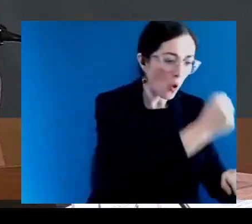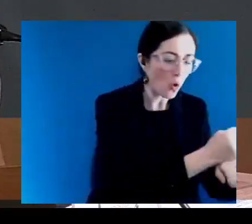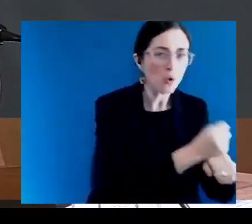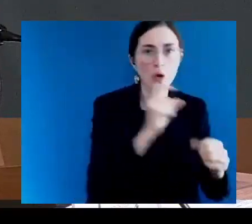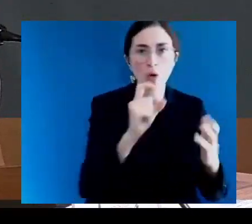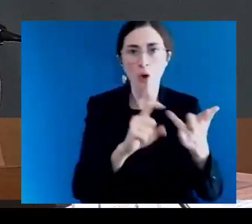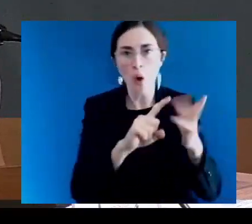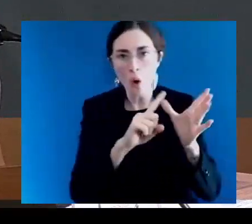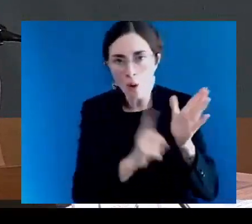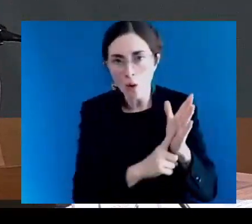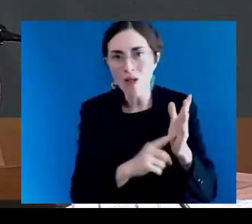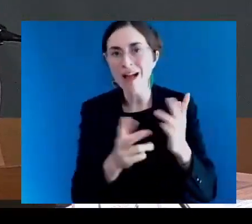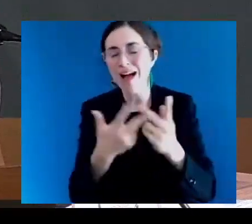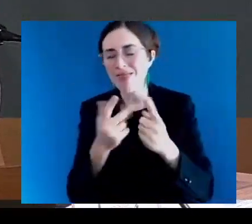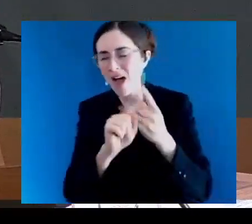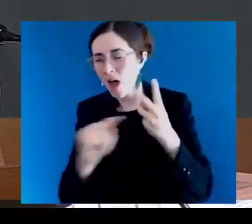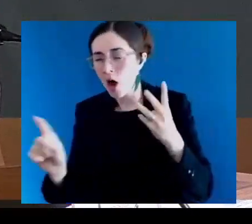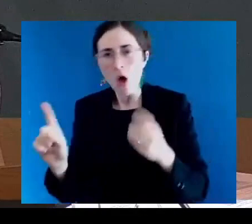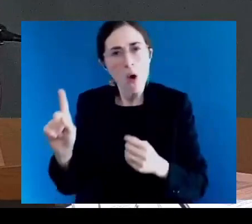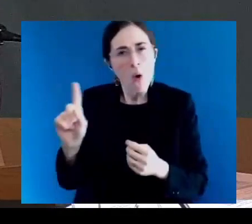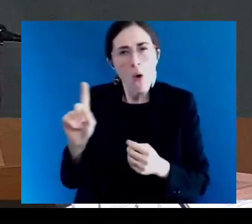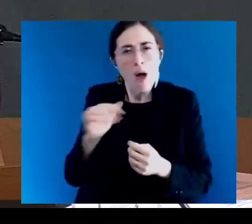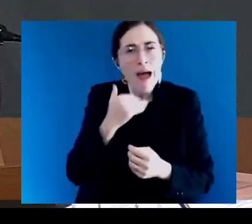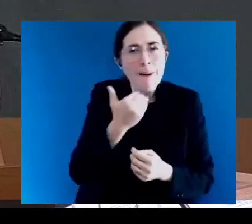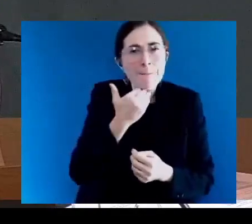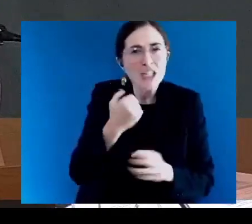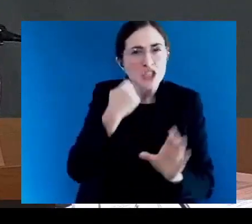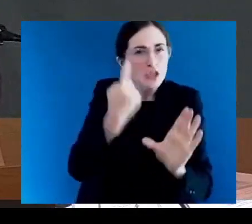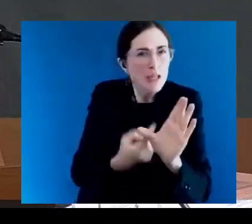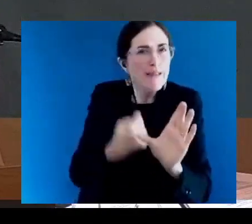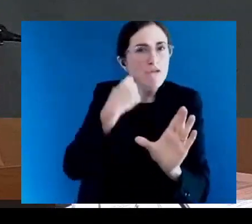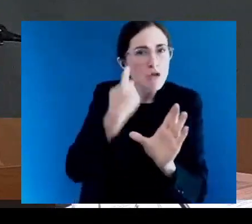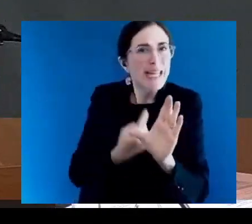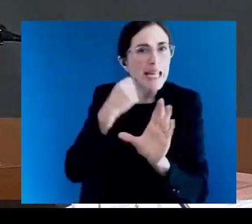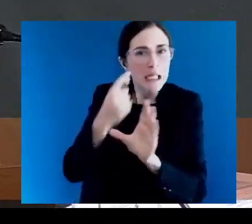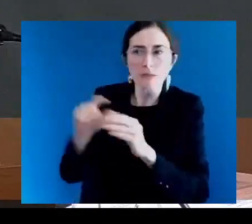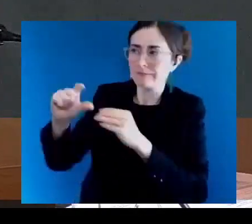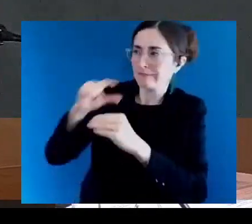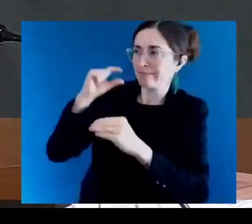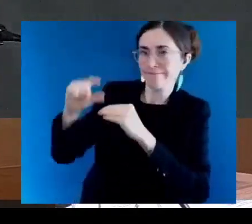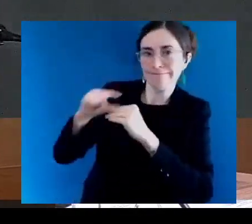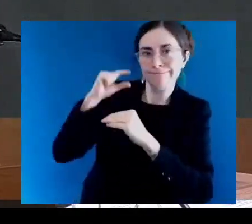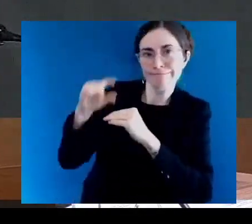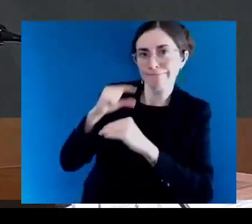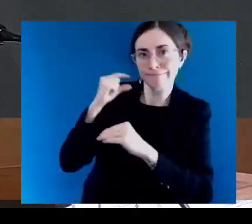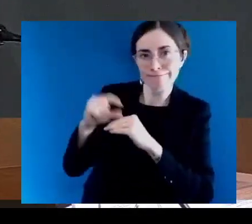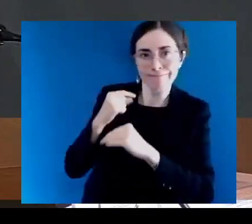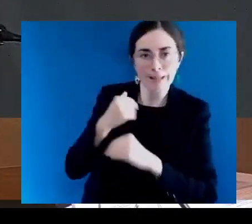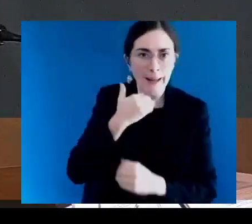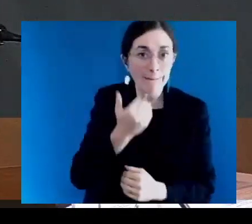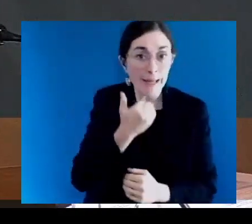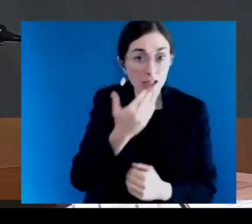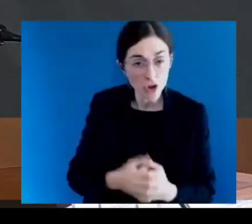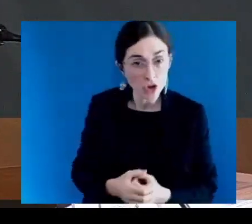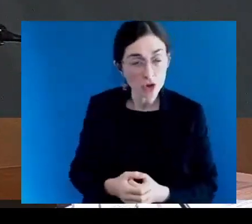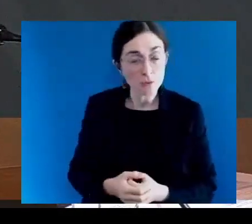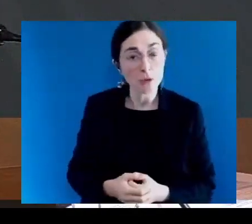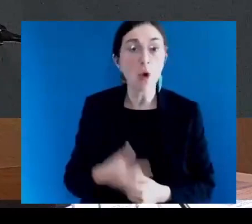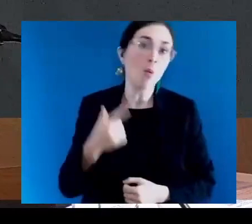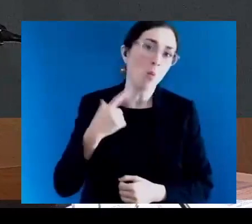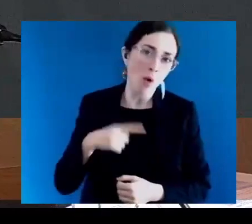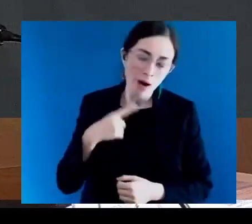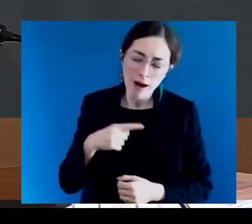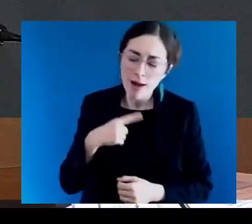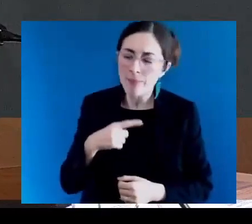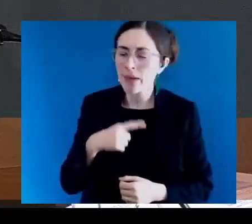the annual royalties are, because at least in my own thinking, that's the